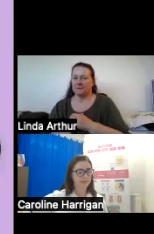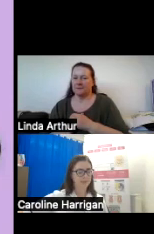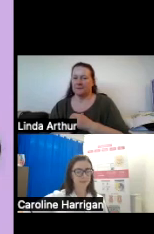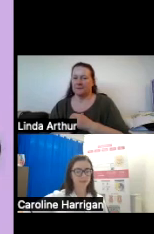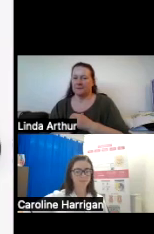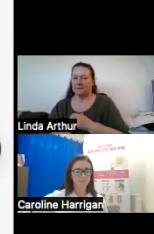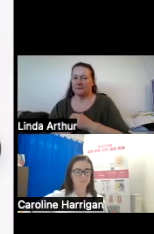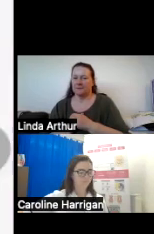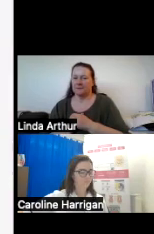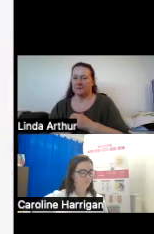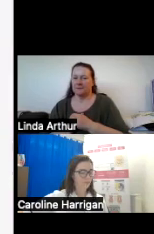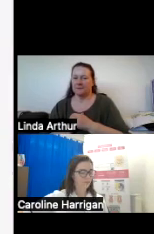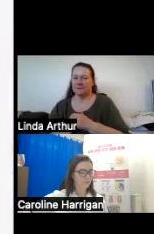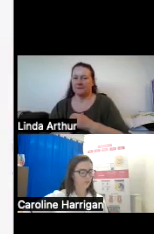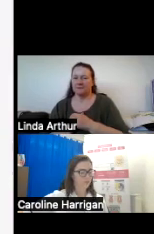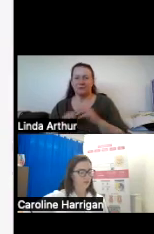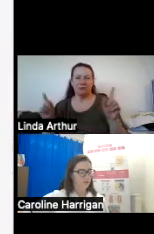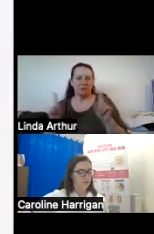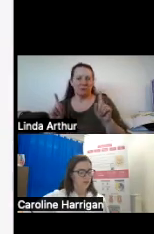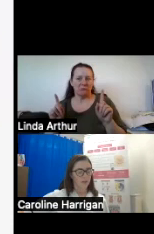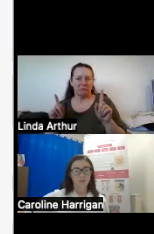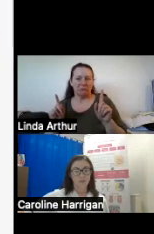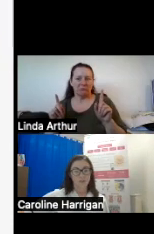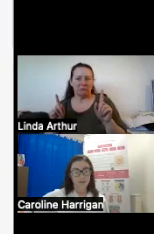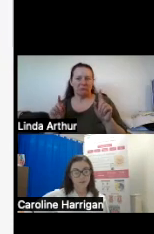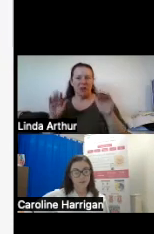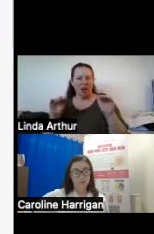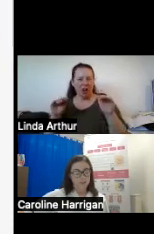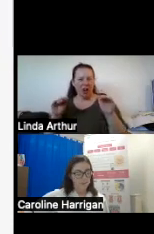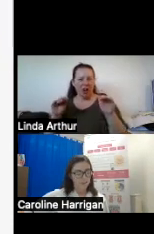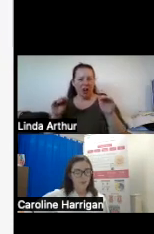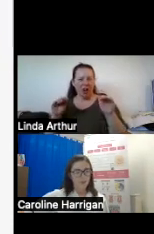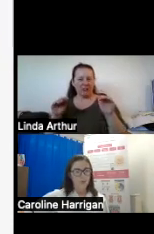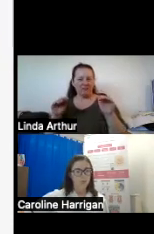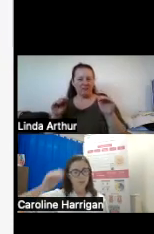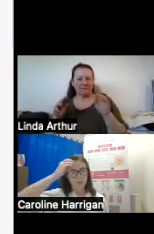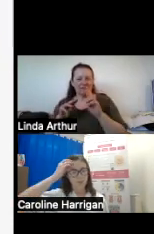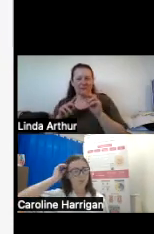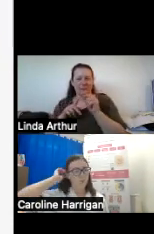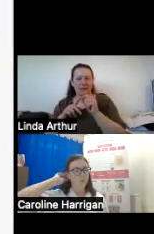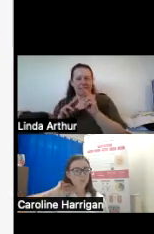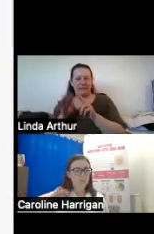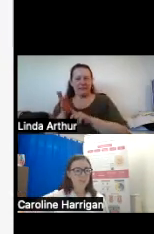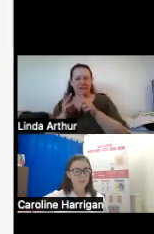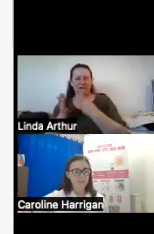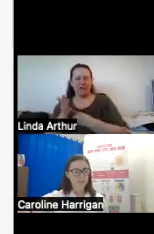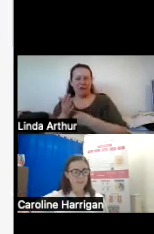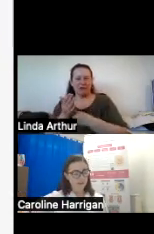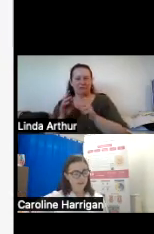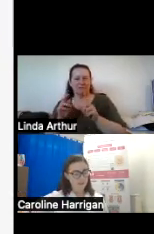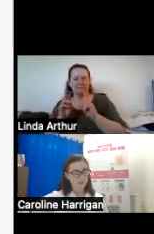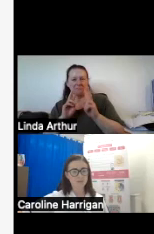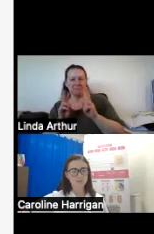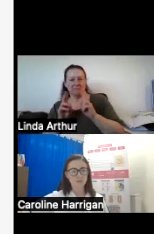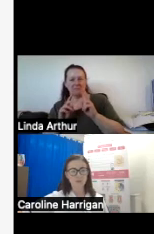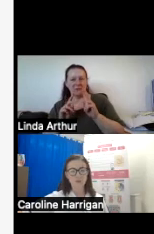Next slide there, Alan. So, how do you do your pelvic exercises? So hopefully some of you are more visual learners and that may have